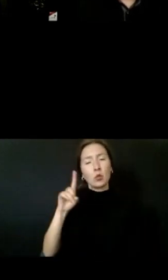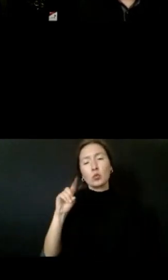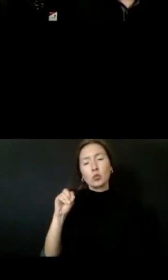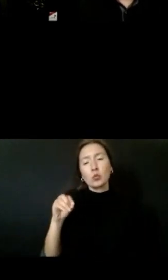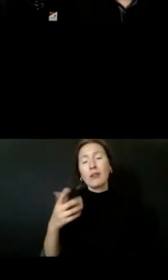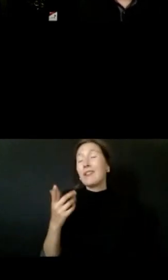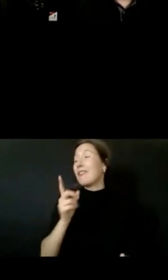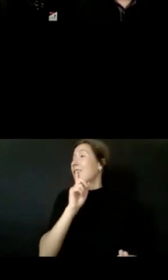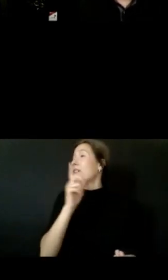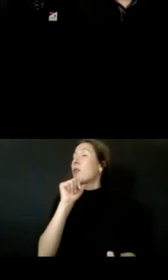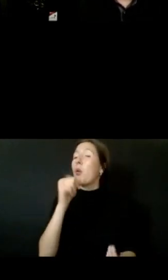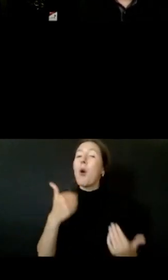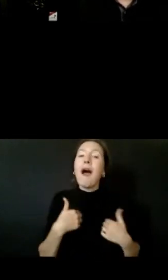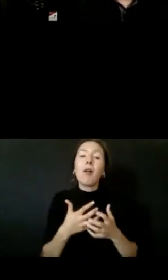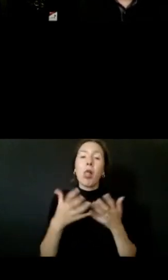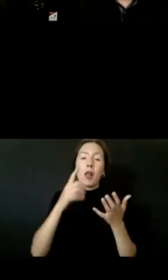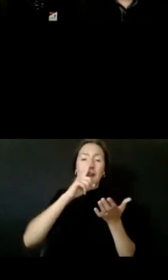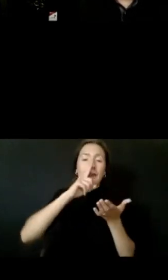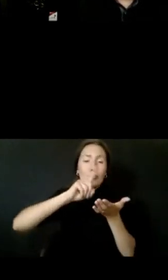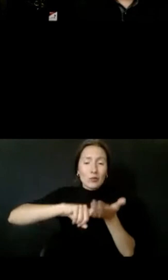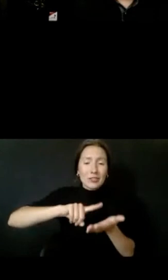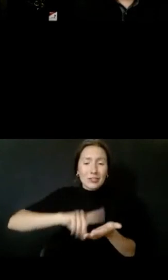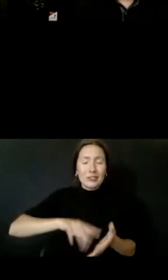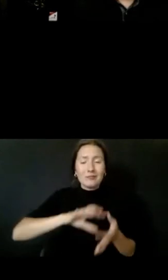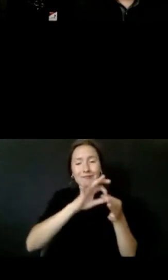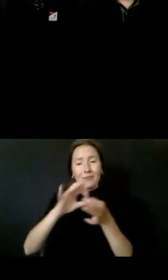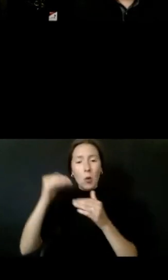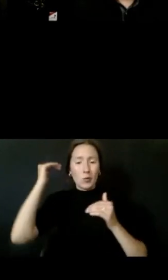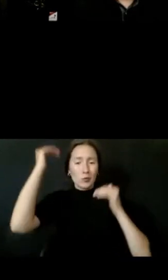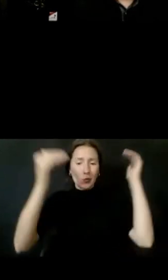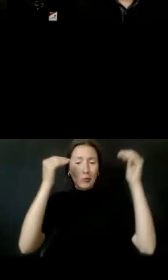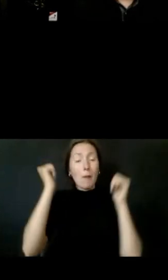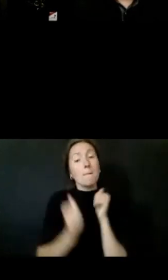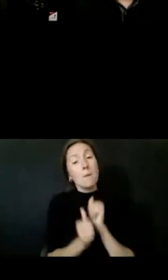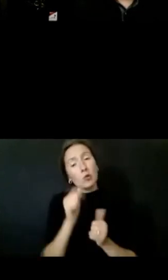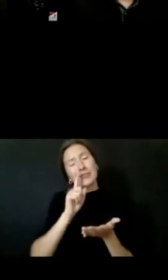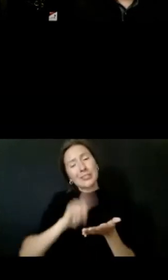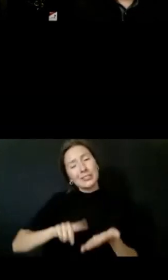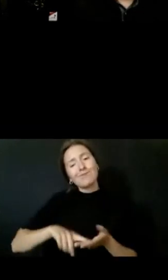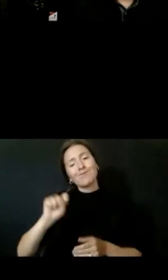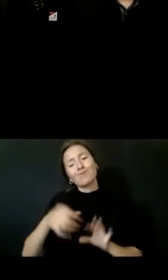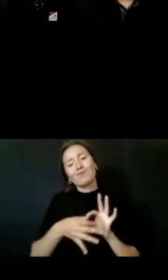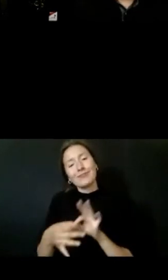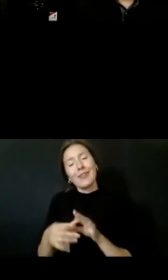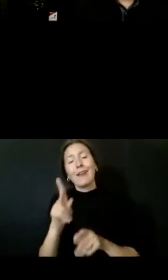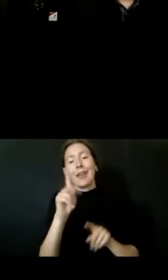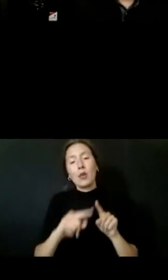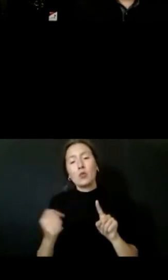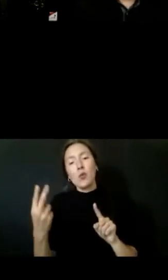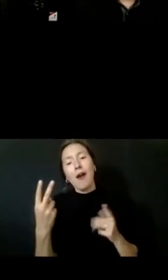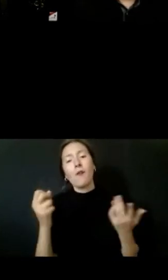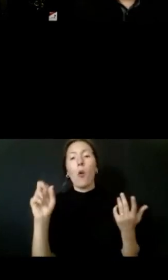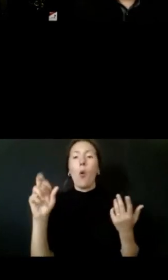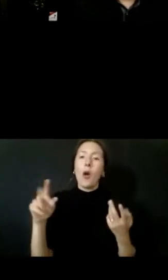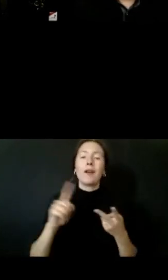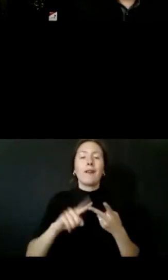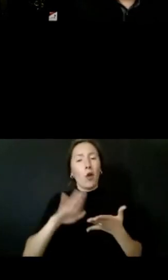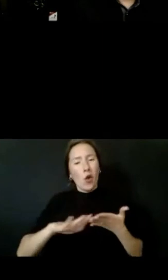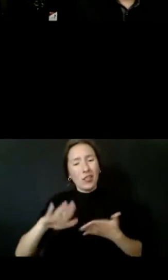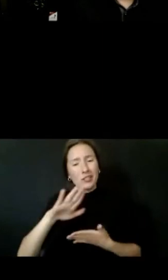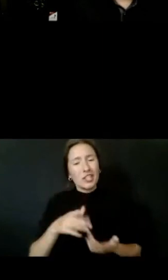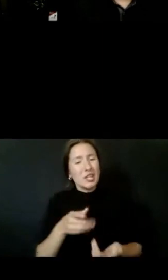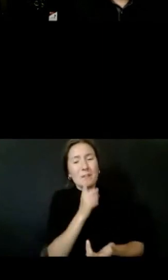UDL, and we use CAST.org. Do you recommend that website for adult learners? I do. There's not much